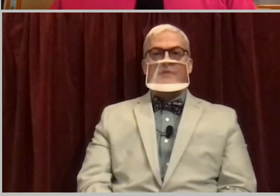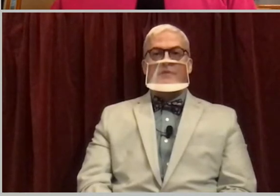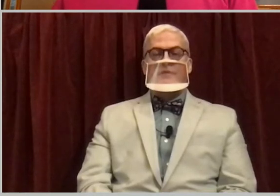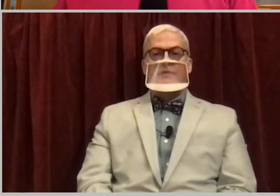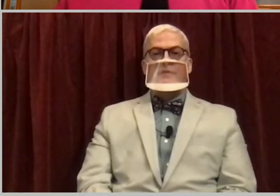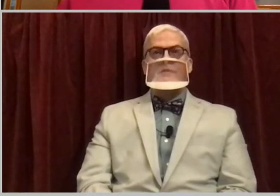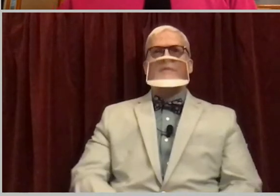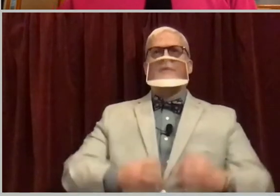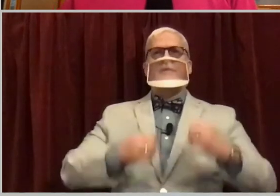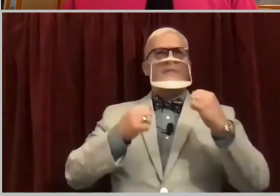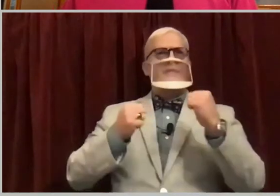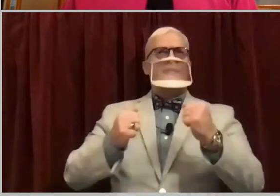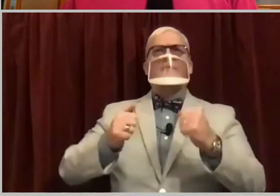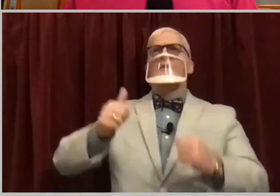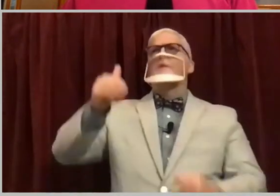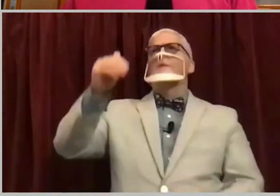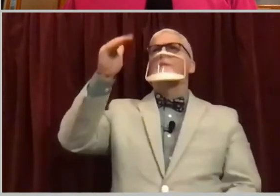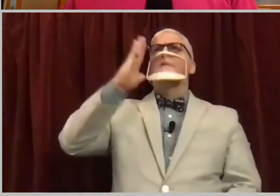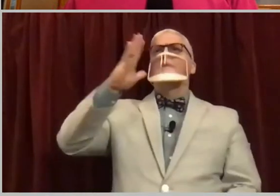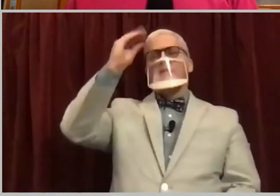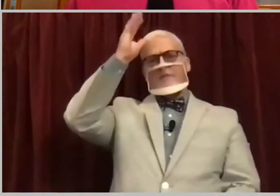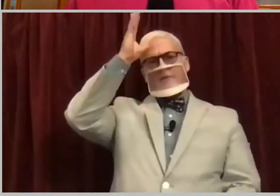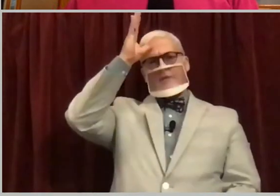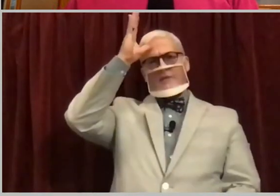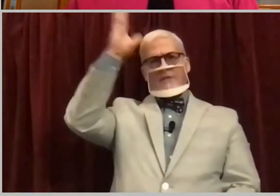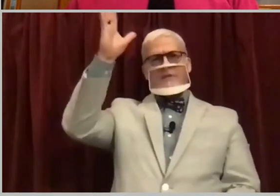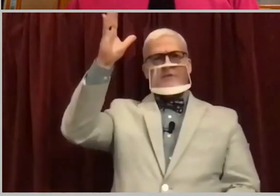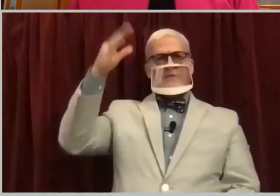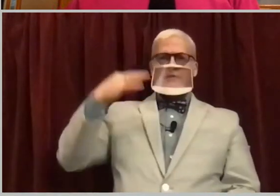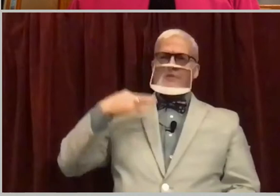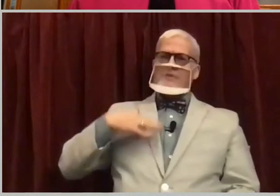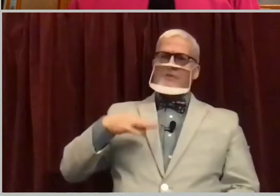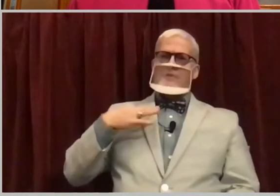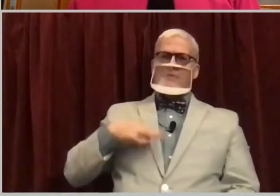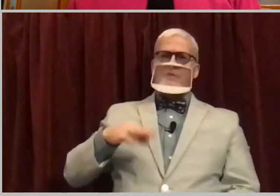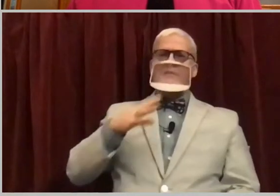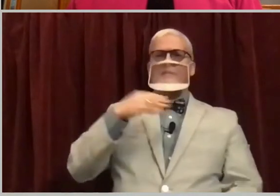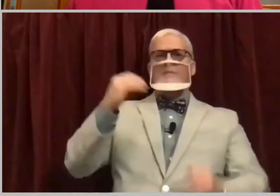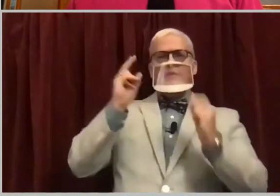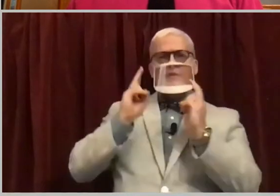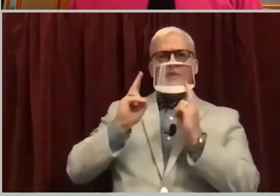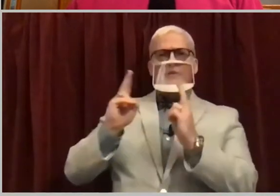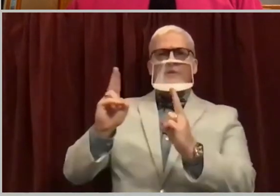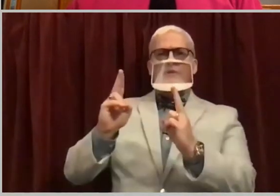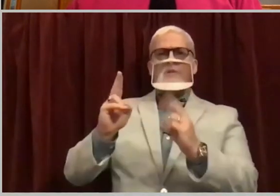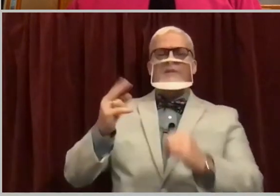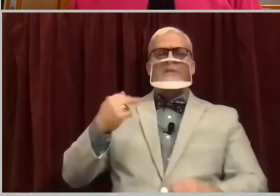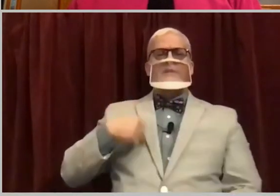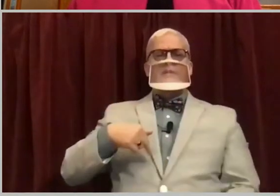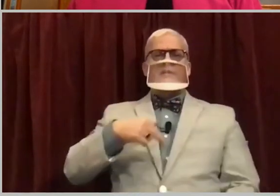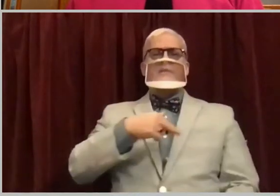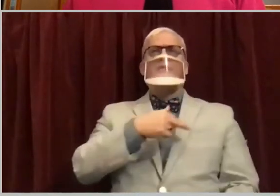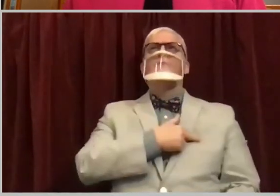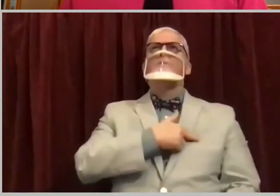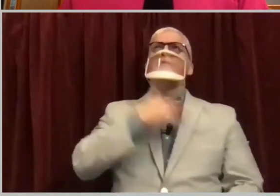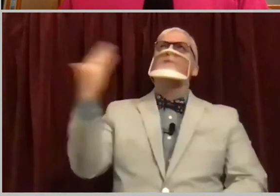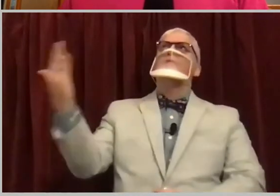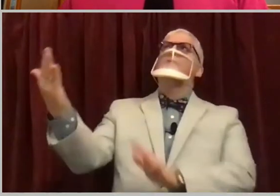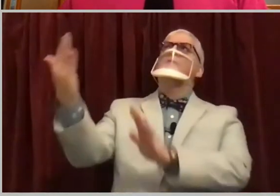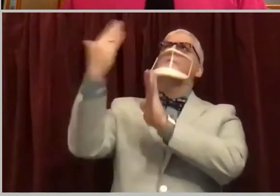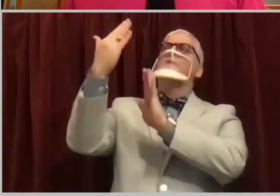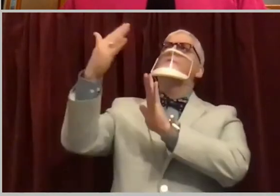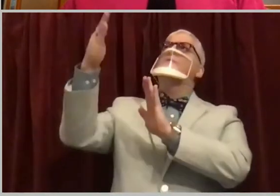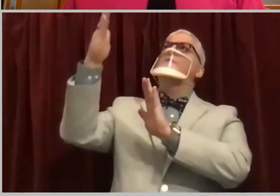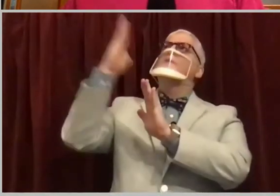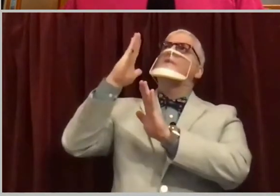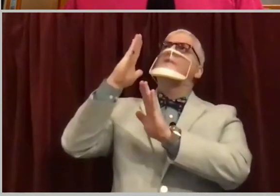Our mighty and great God and Father, what a privilege it is, what an honor it is to come before the Almighty God. And at this